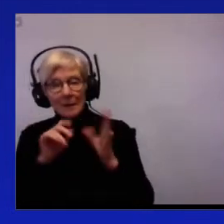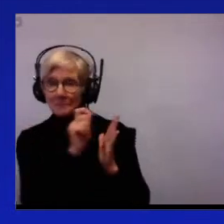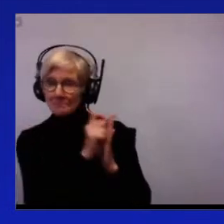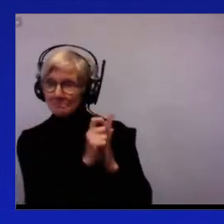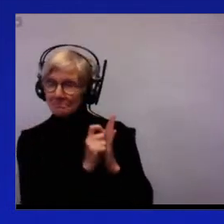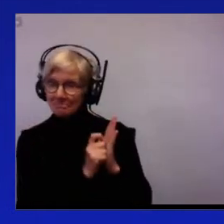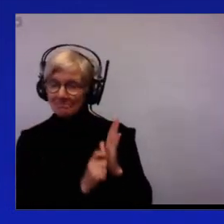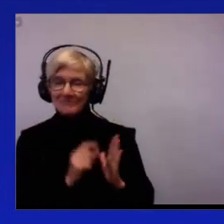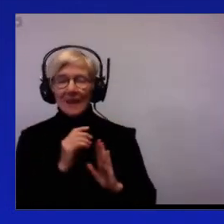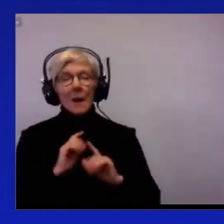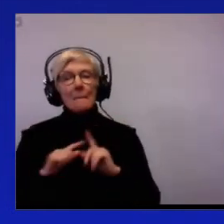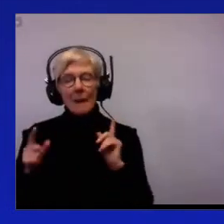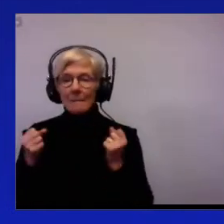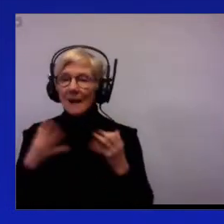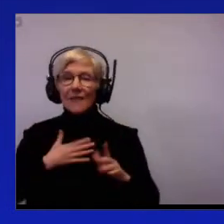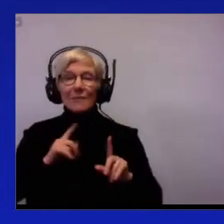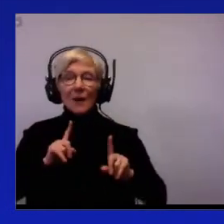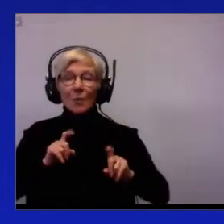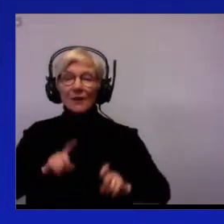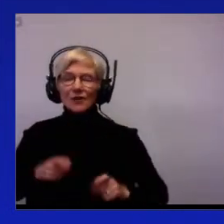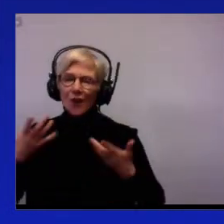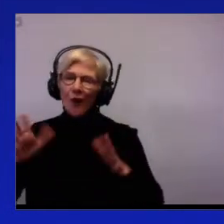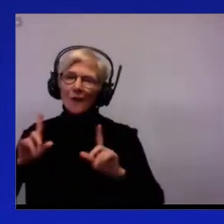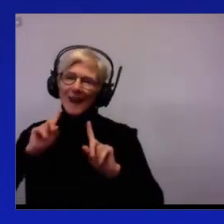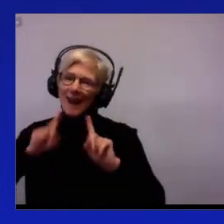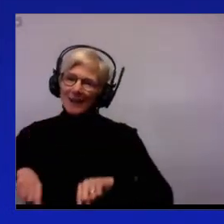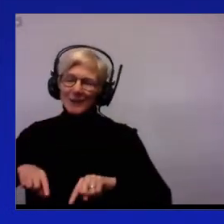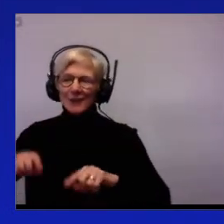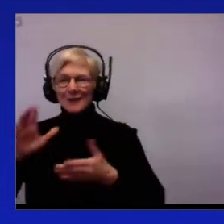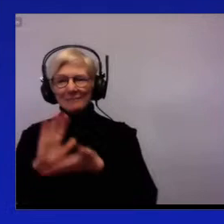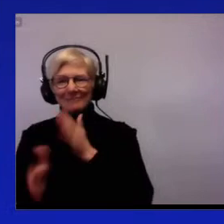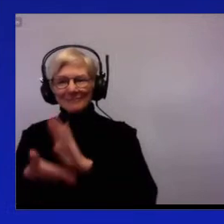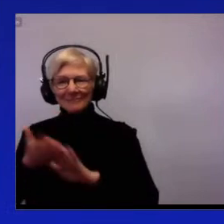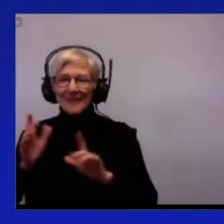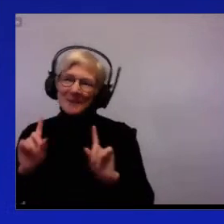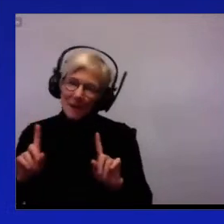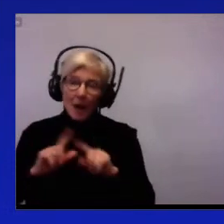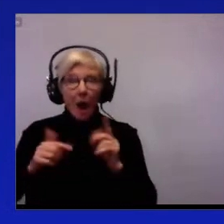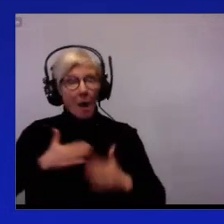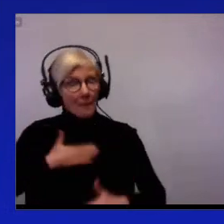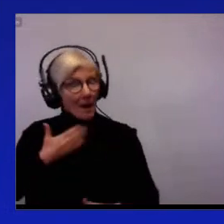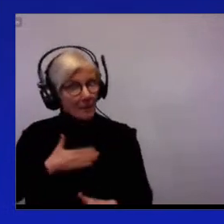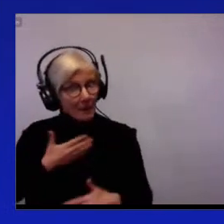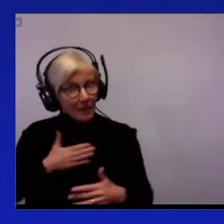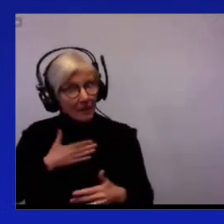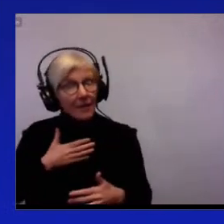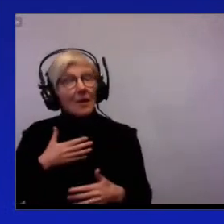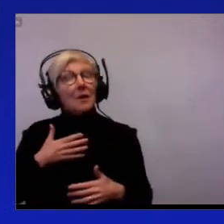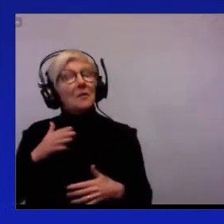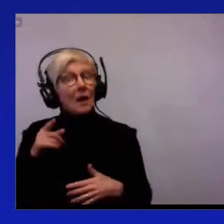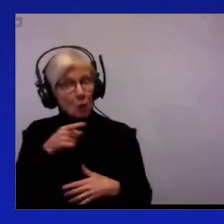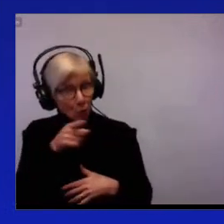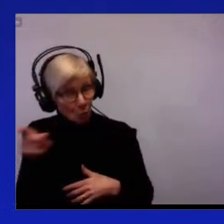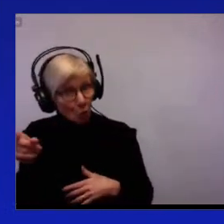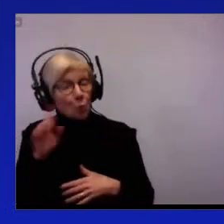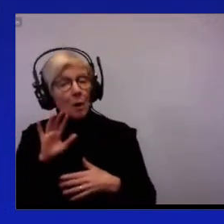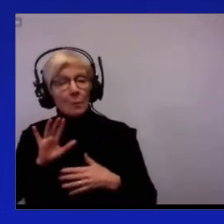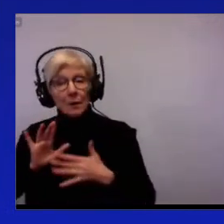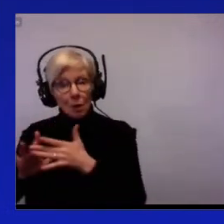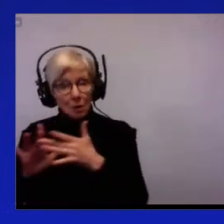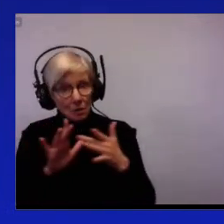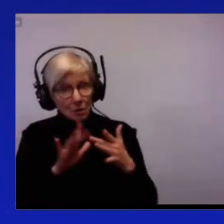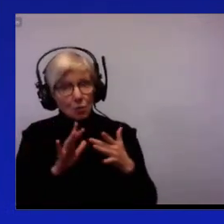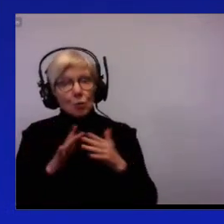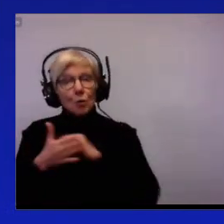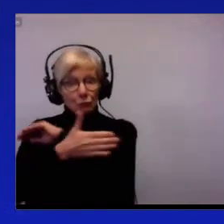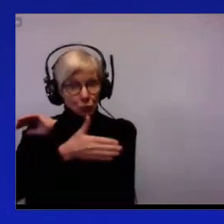of the questions I had have already been asked and answered. I'm very happy to hear that you'll be engaging with rural